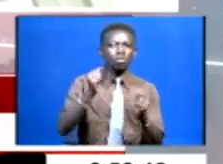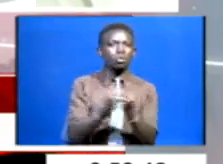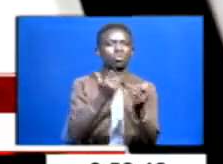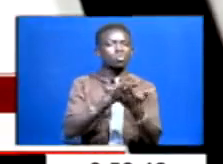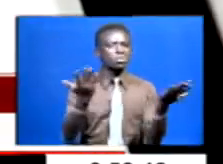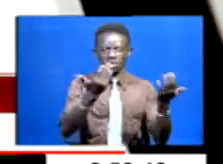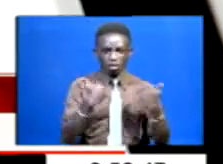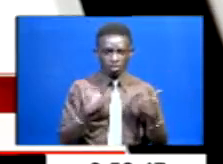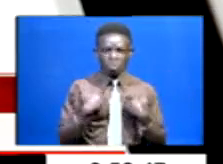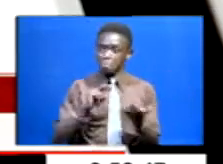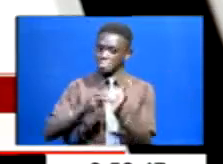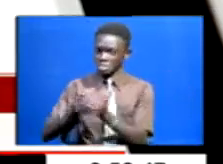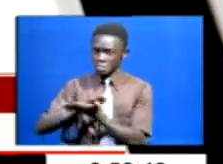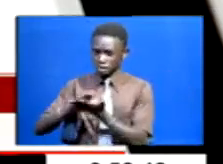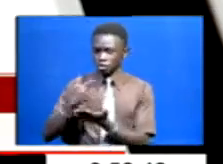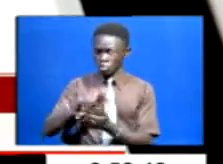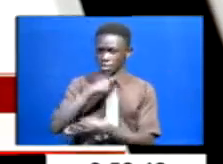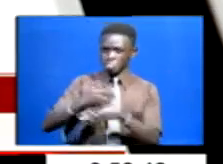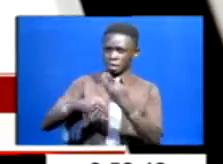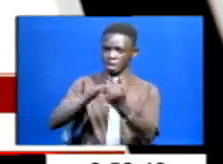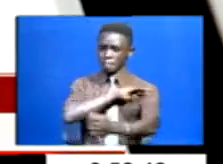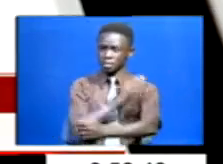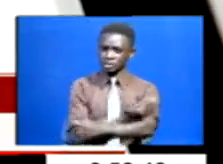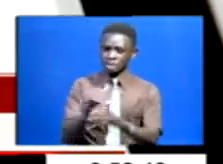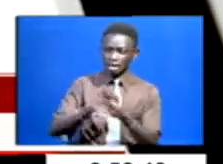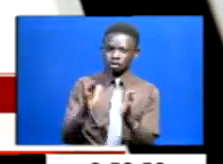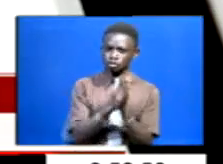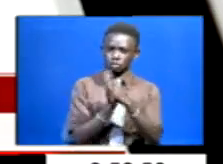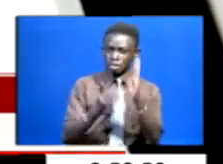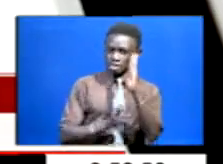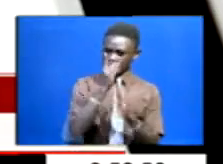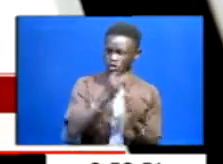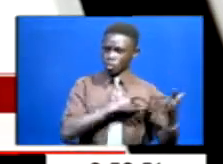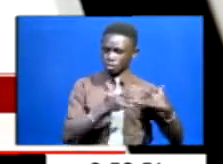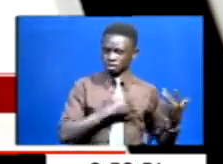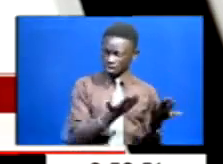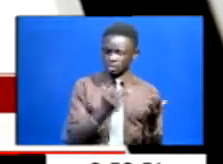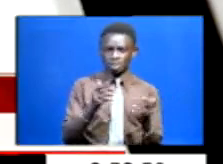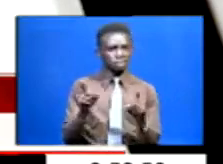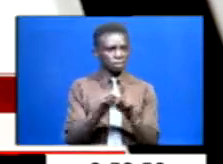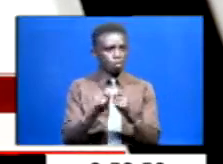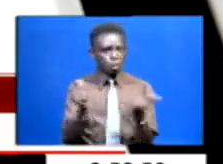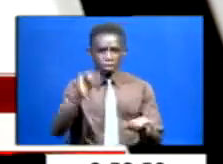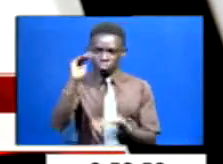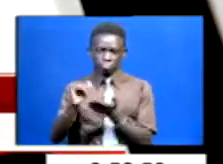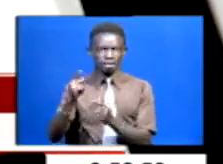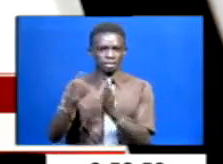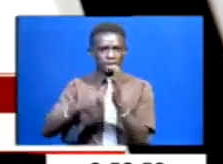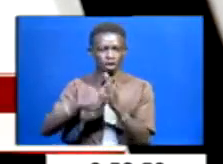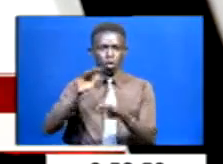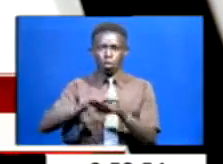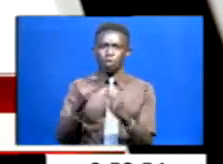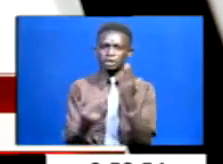So basically, we build capacity in as far as infrastructure is concerned, as well as reduce taxes on digital services